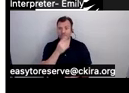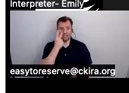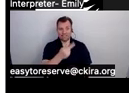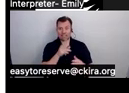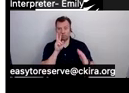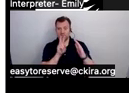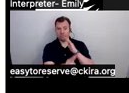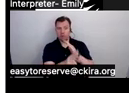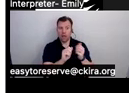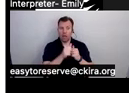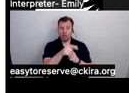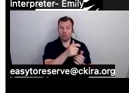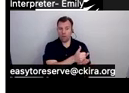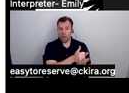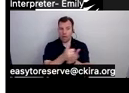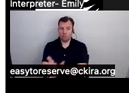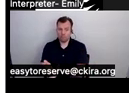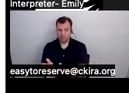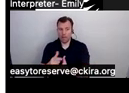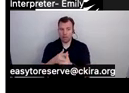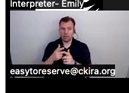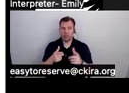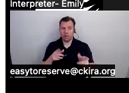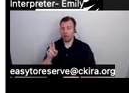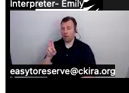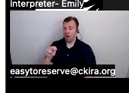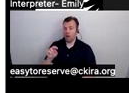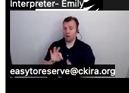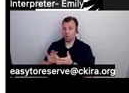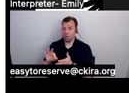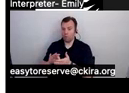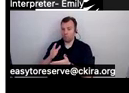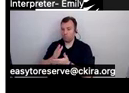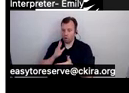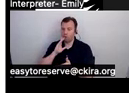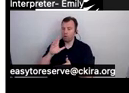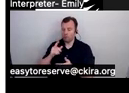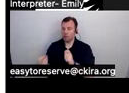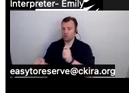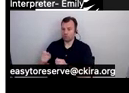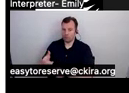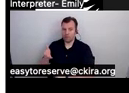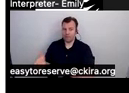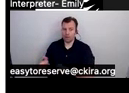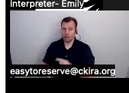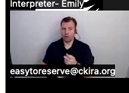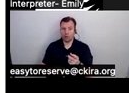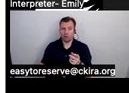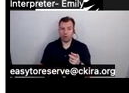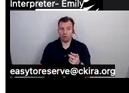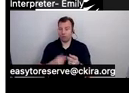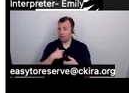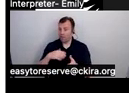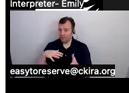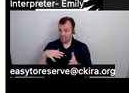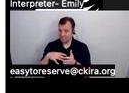be helpful. And then there's going to be some changes in the unscored criteria as well. So, for example, reviewers aren't going to have to worry about